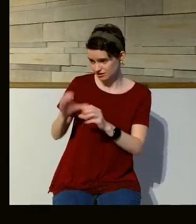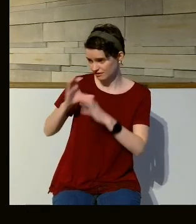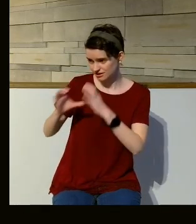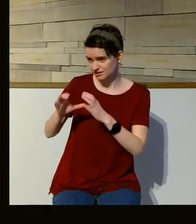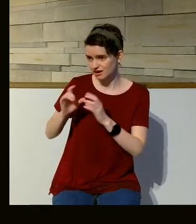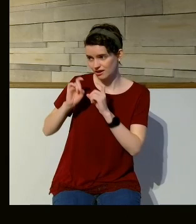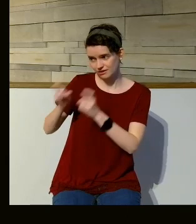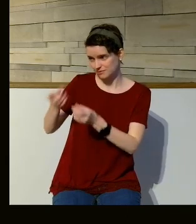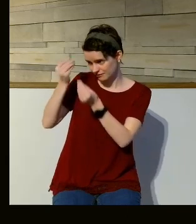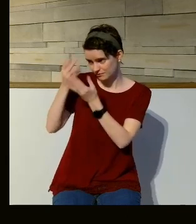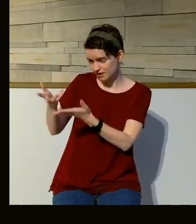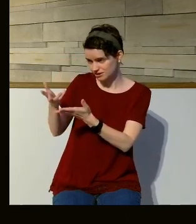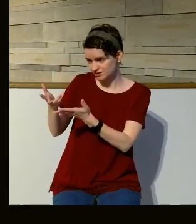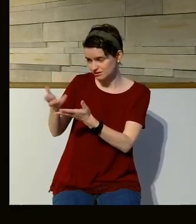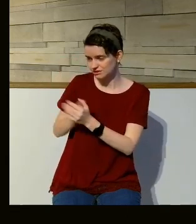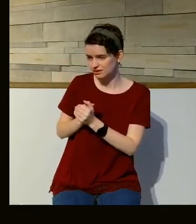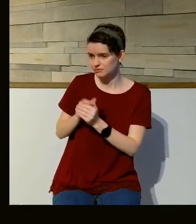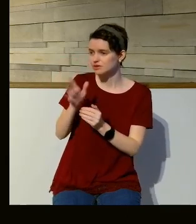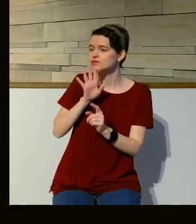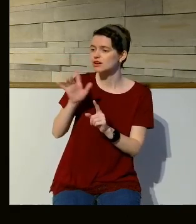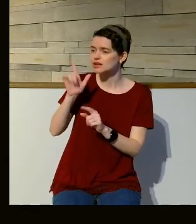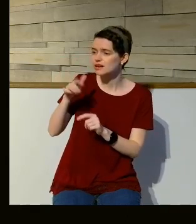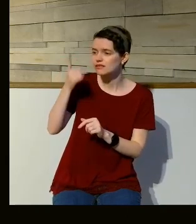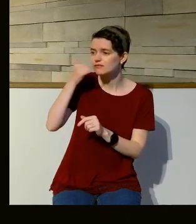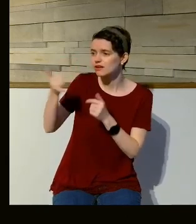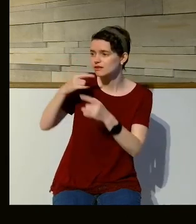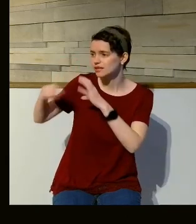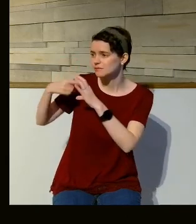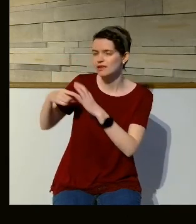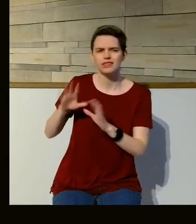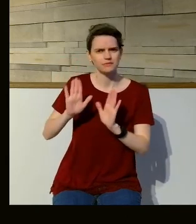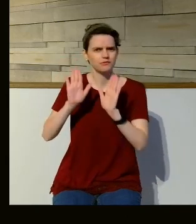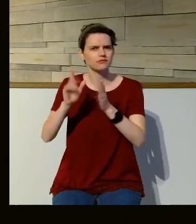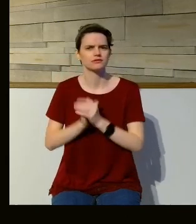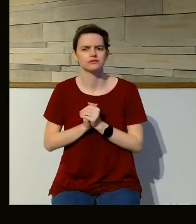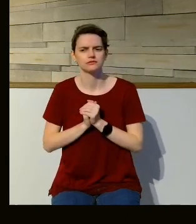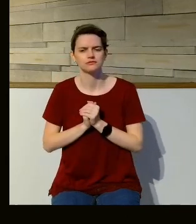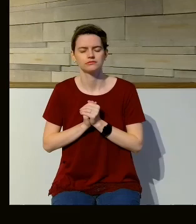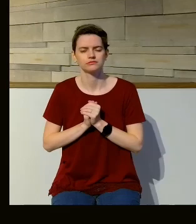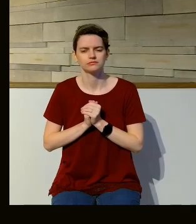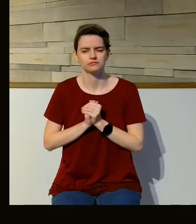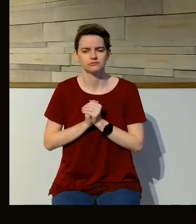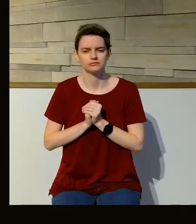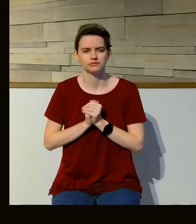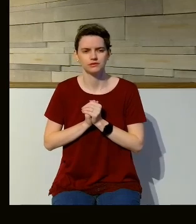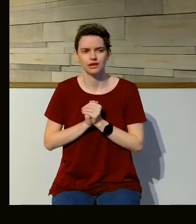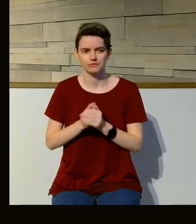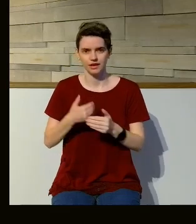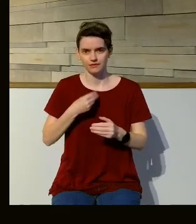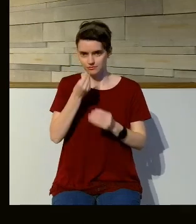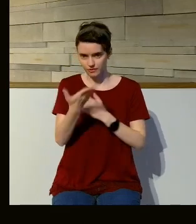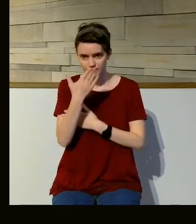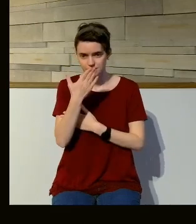and I'll give him my information, and we can talk later more over the phone or email. He said, that would be so great. I'm having breakfast with the